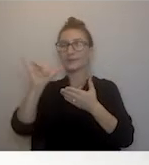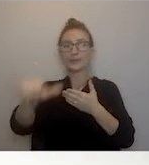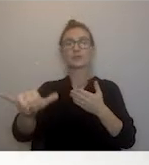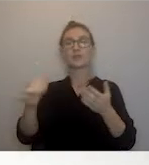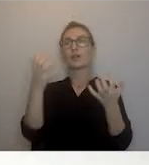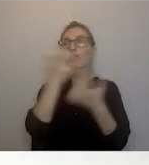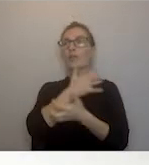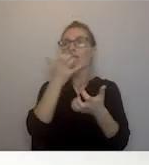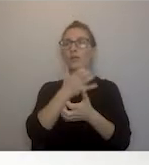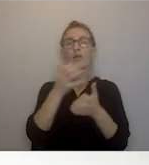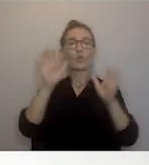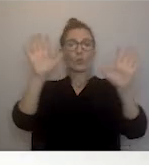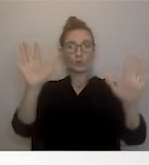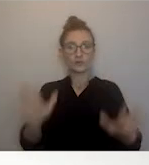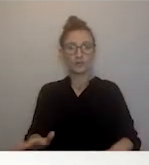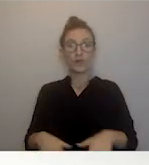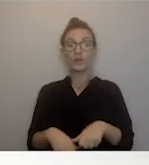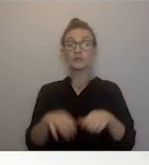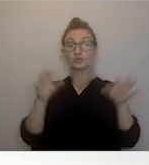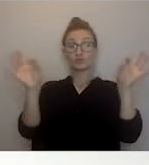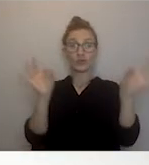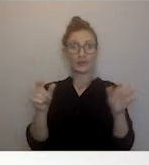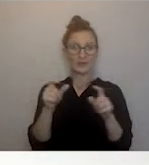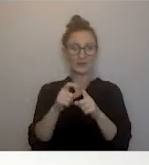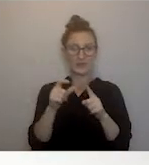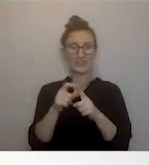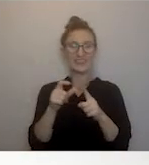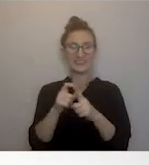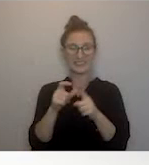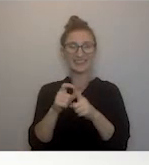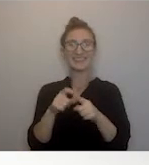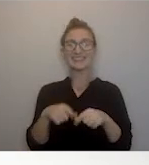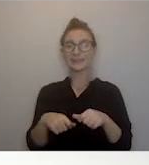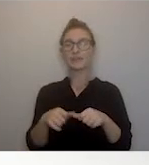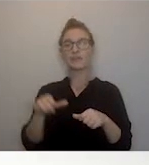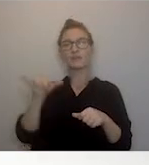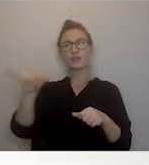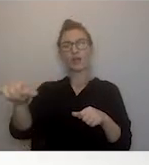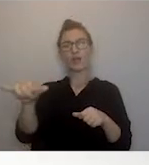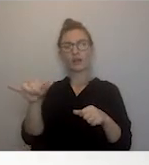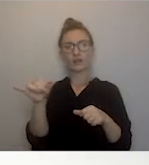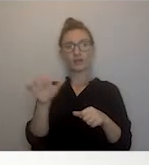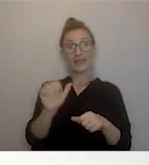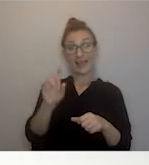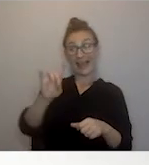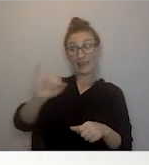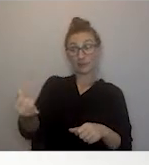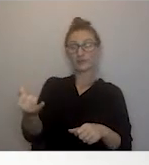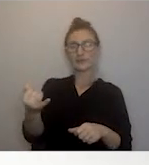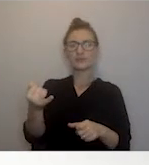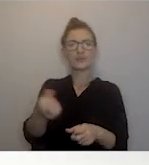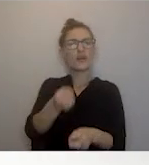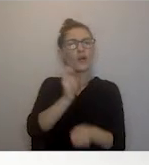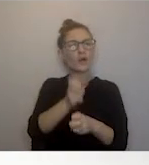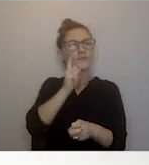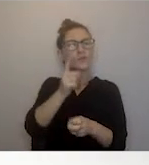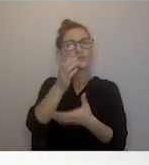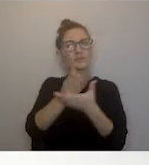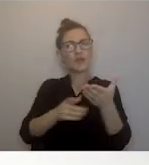you start to get something wonderful, those describing words, those adjectives. And adjectives are really difficult for folks